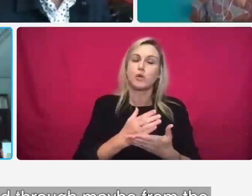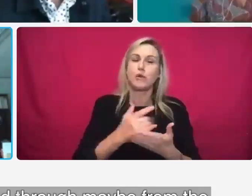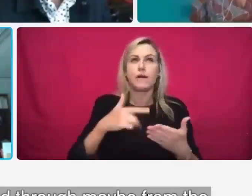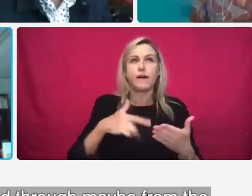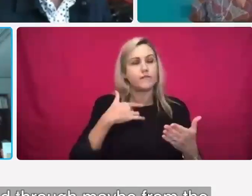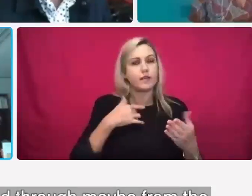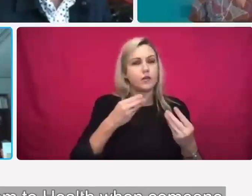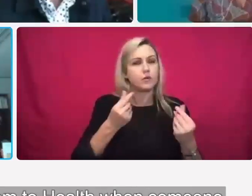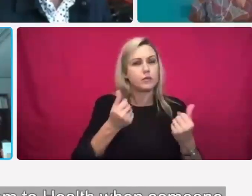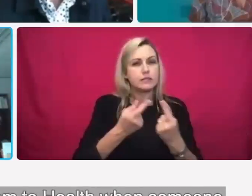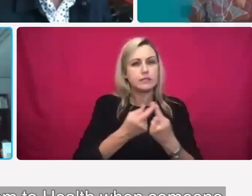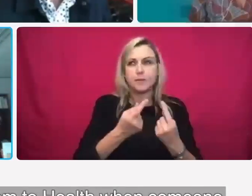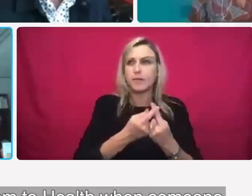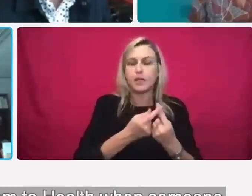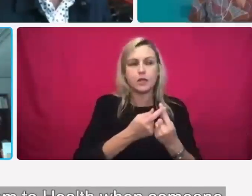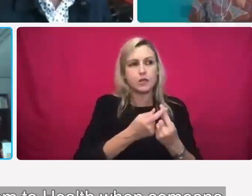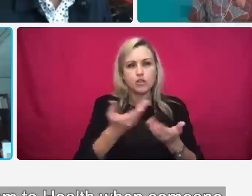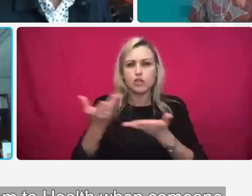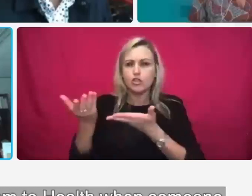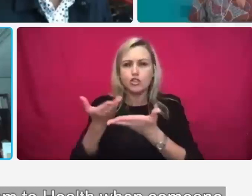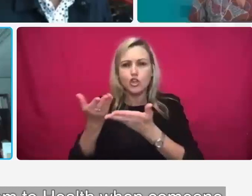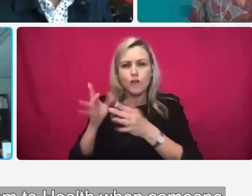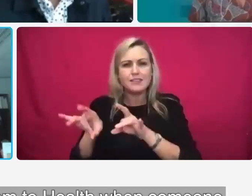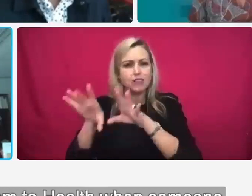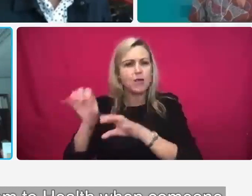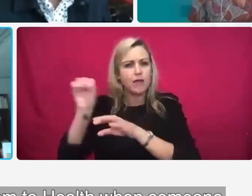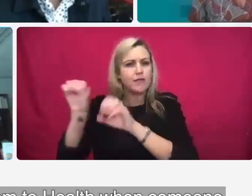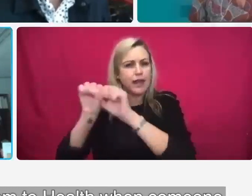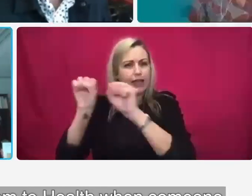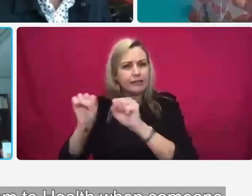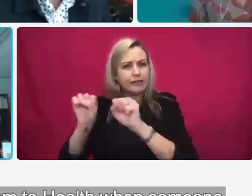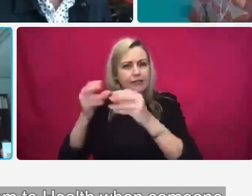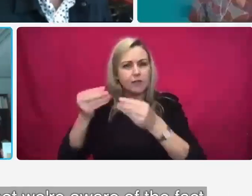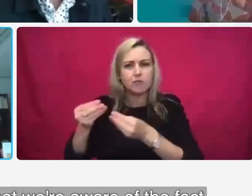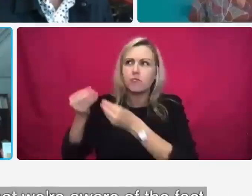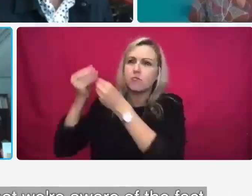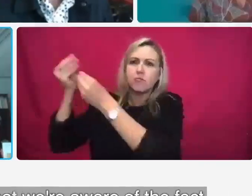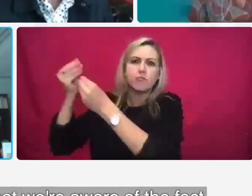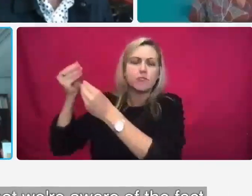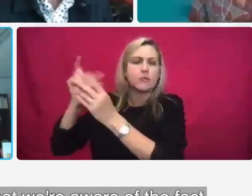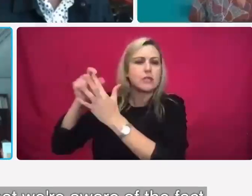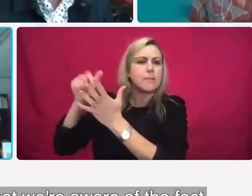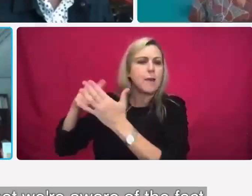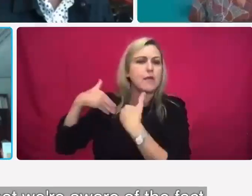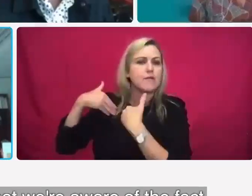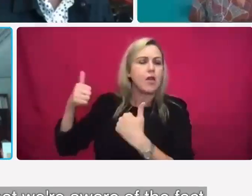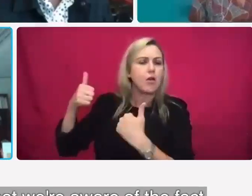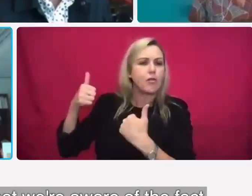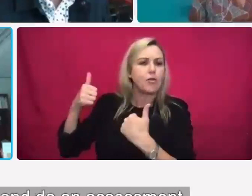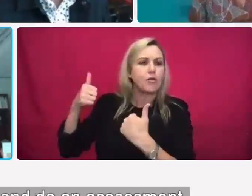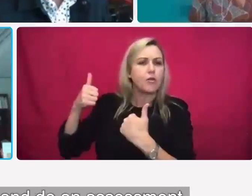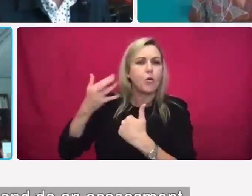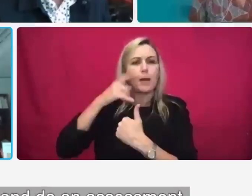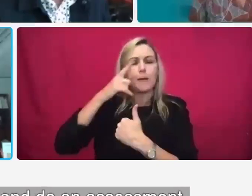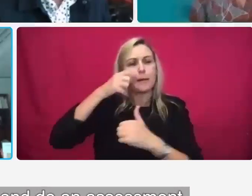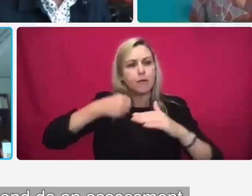through maybe from the Services Australia system to health when someone comes into care, so that we're aware of the fact